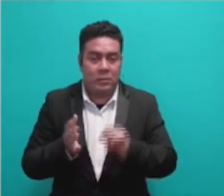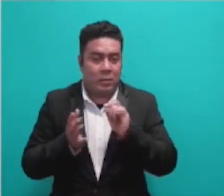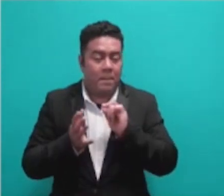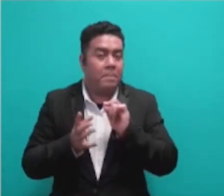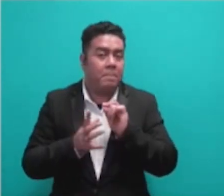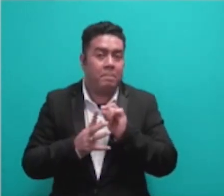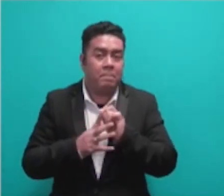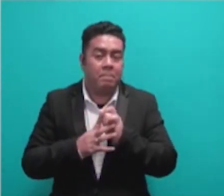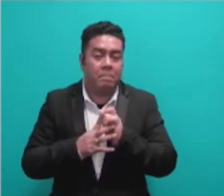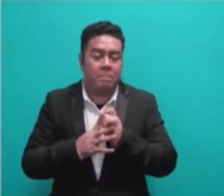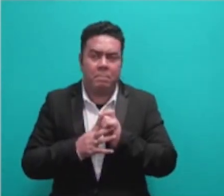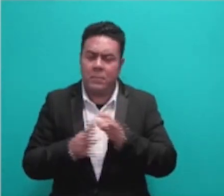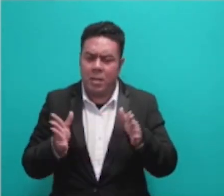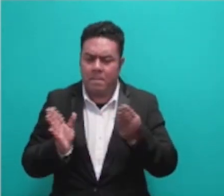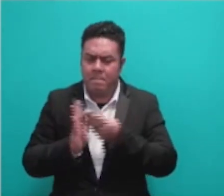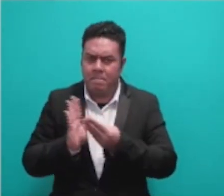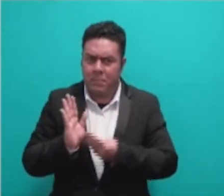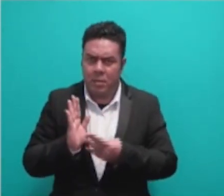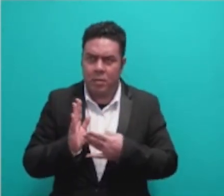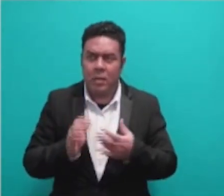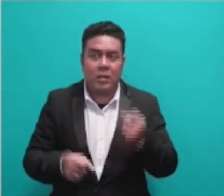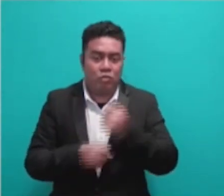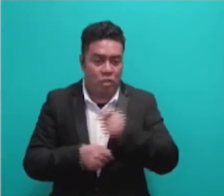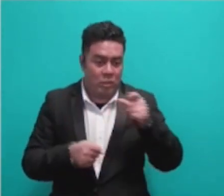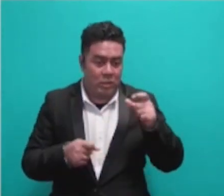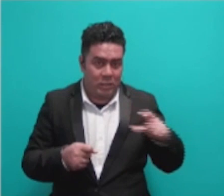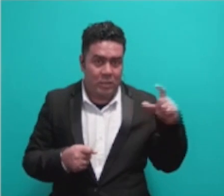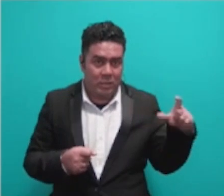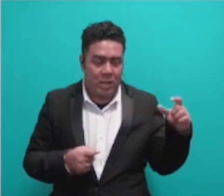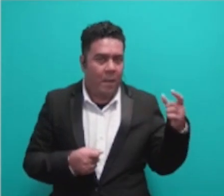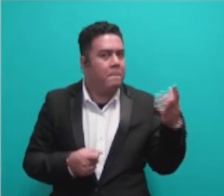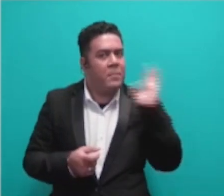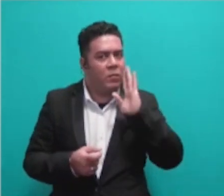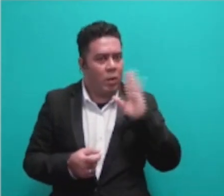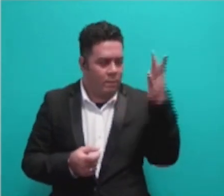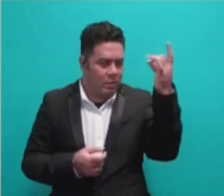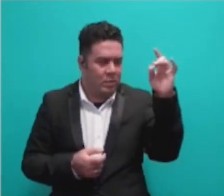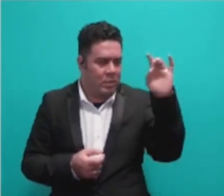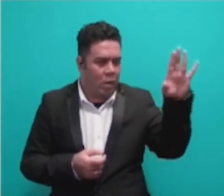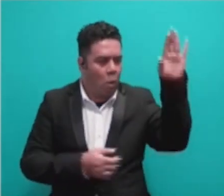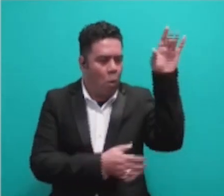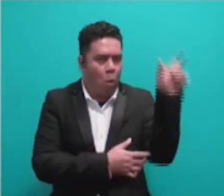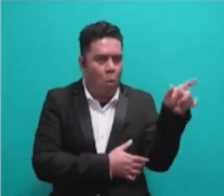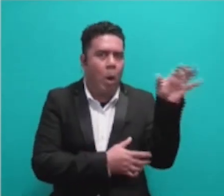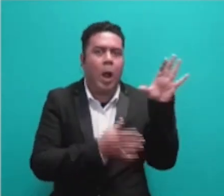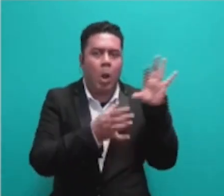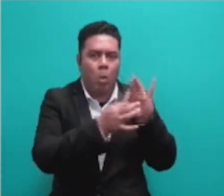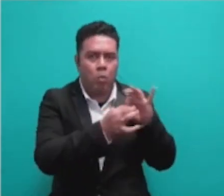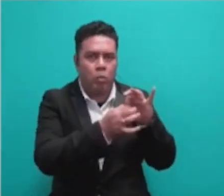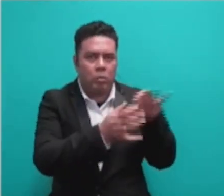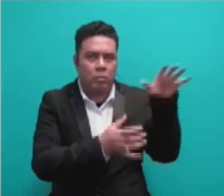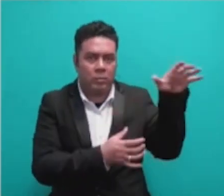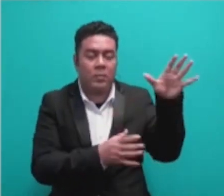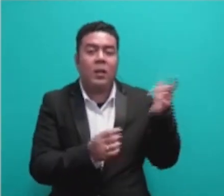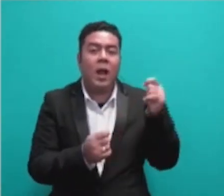of the bill that we have. The GCC had a standalone procedure, legislative procedure, that